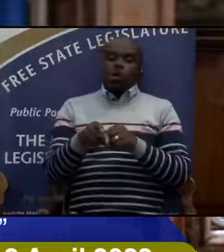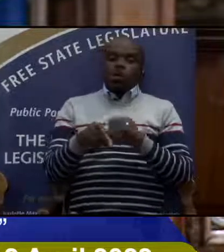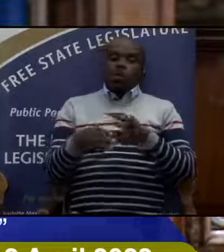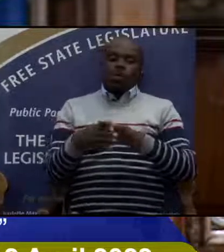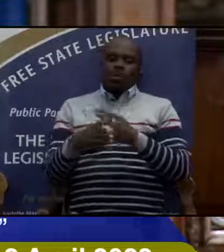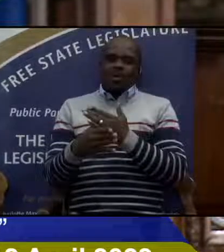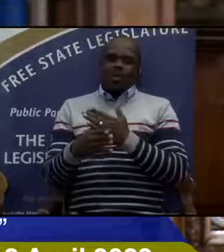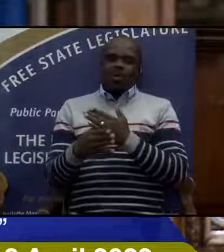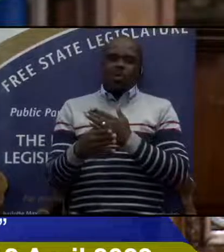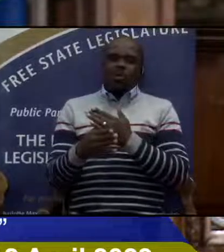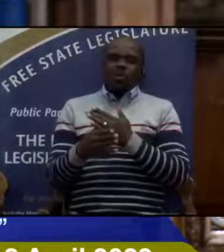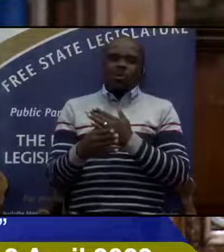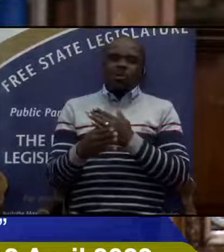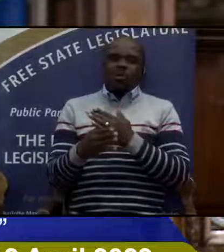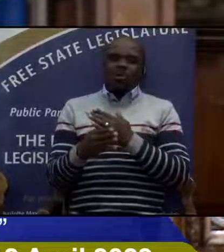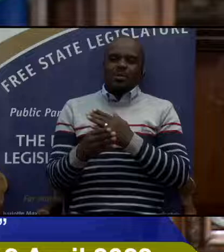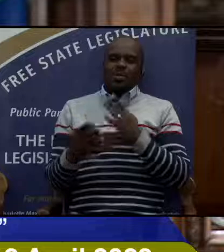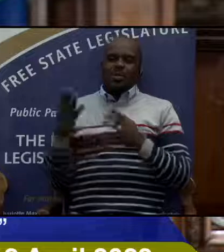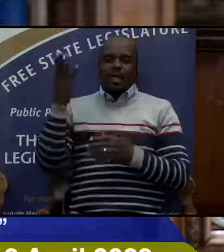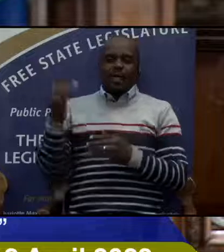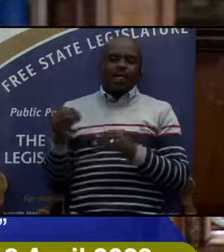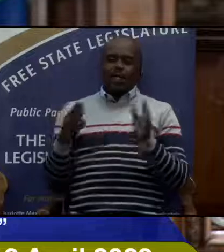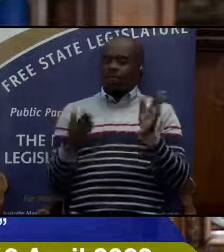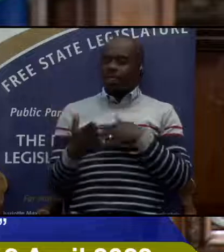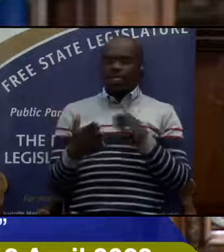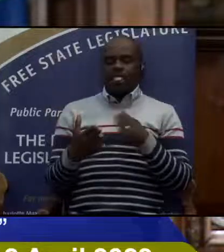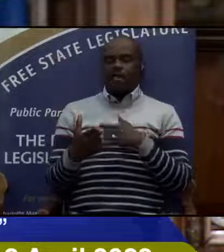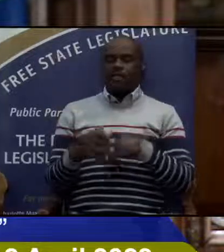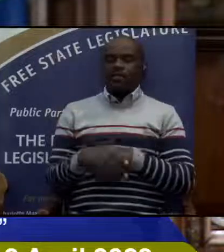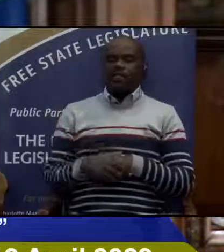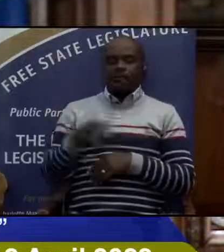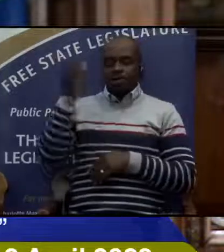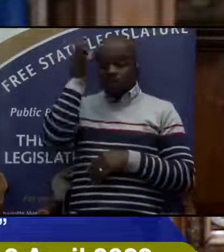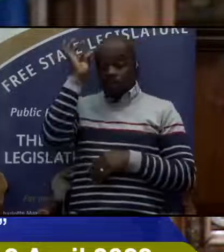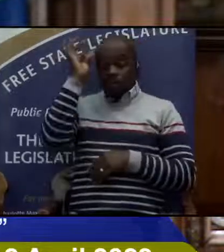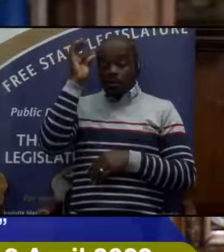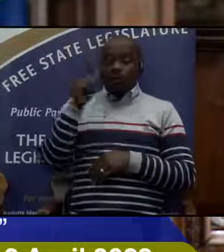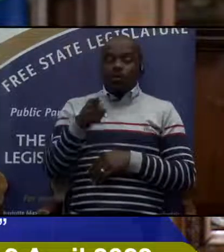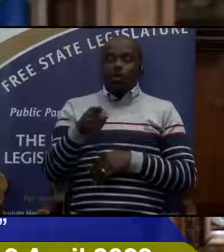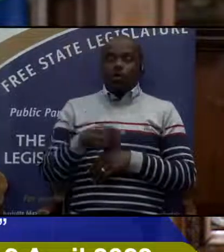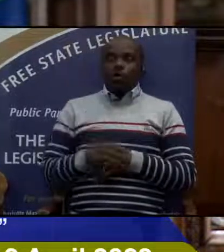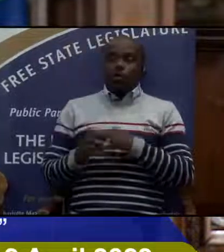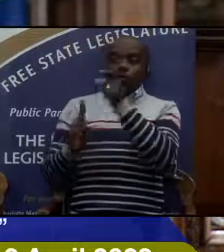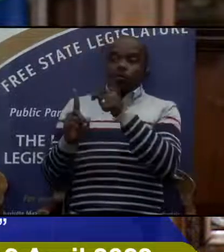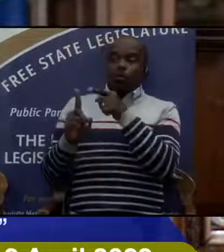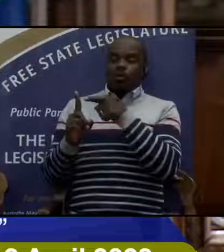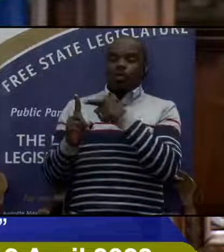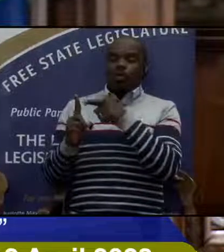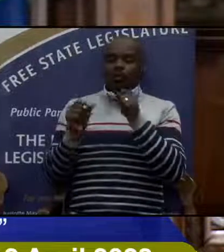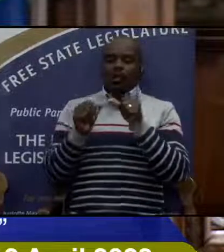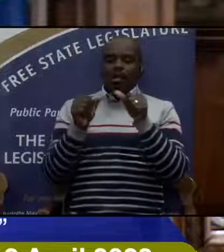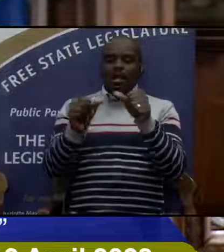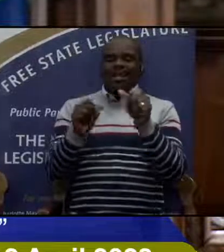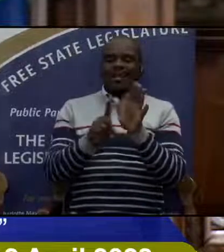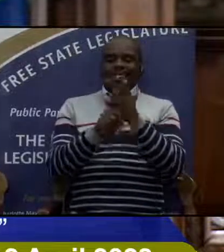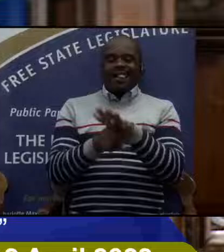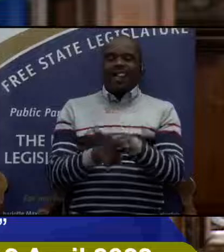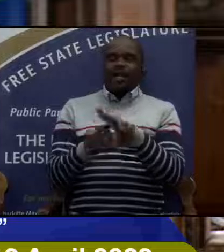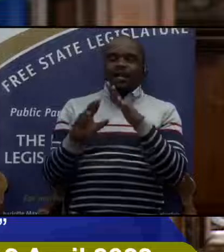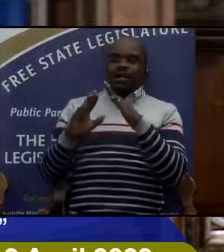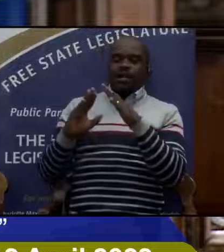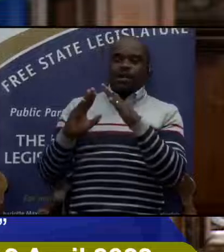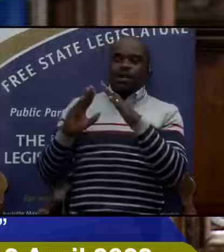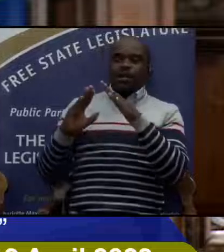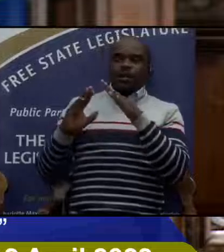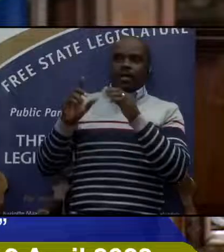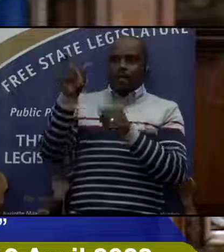that state, Lenin goes further to say it's an instrument of class suppression because the dominant class use